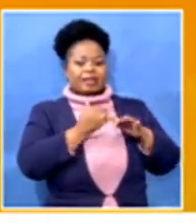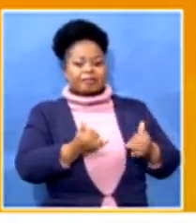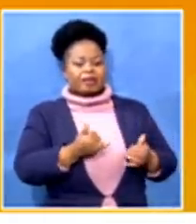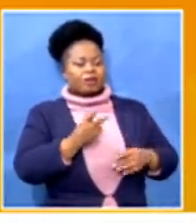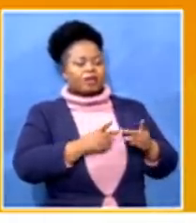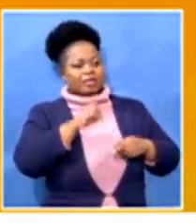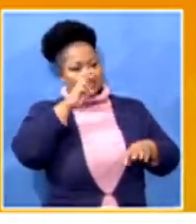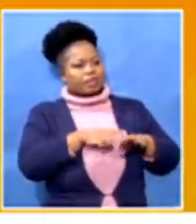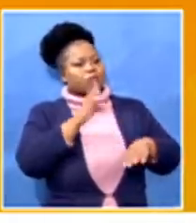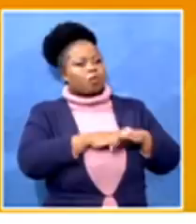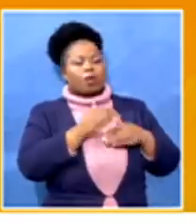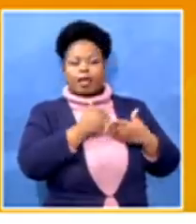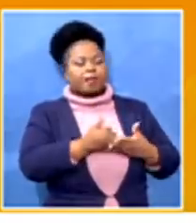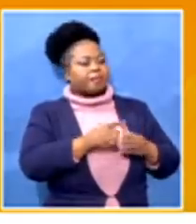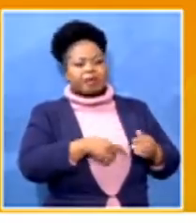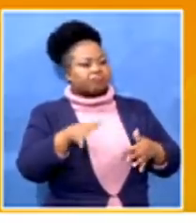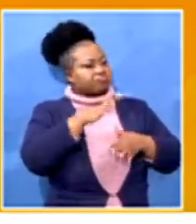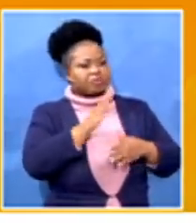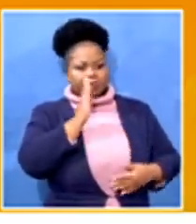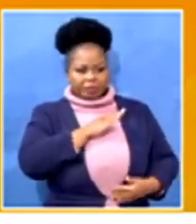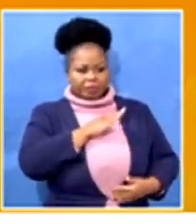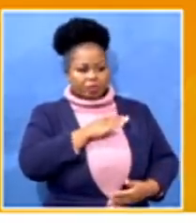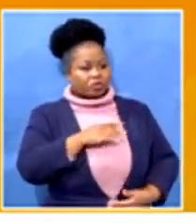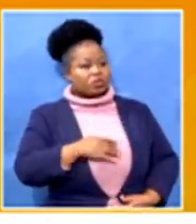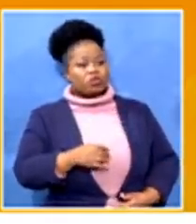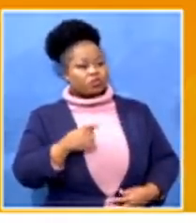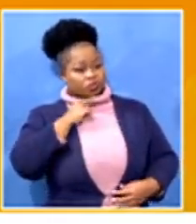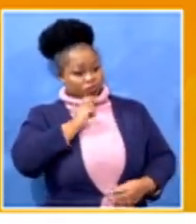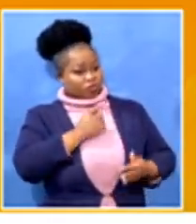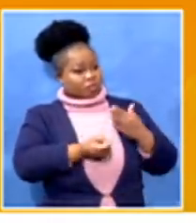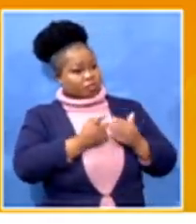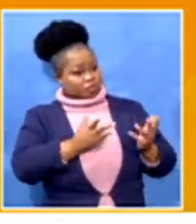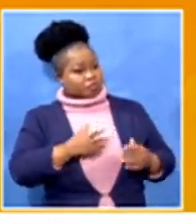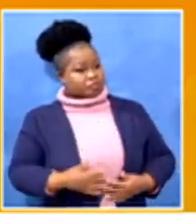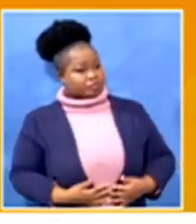ever, they're not being prioritized. Do you find that this is happening?